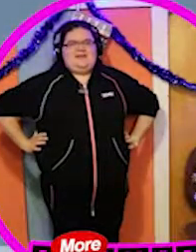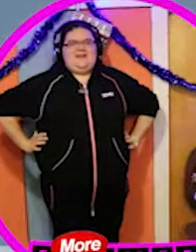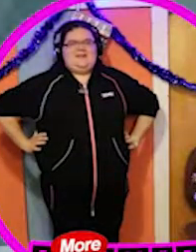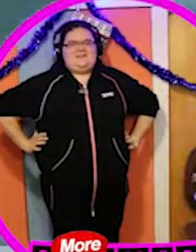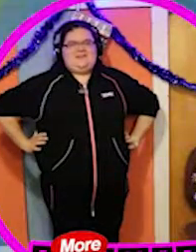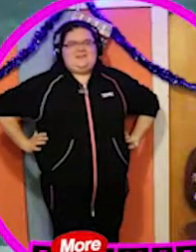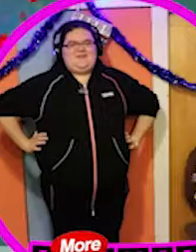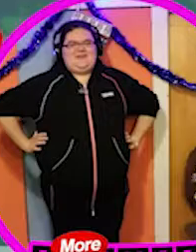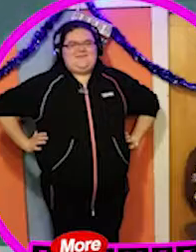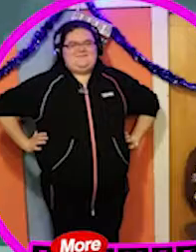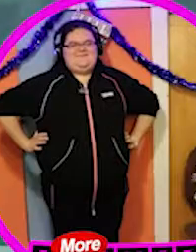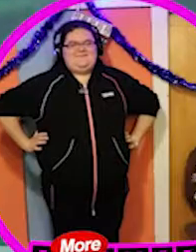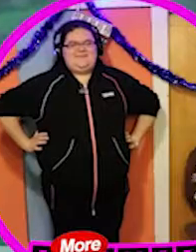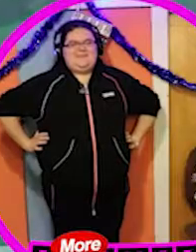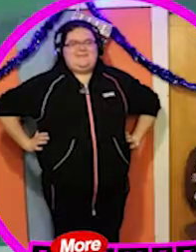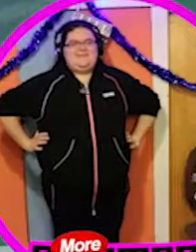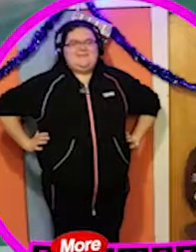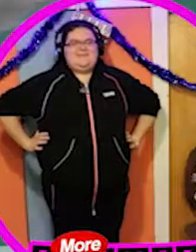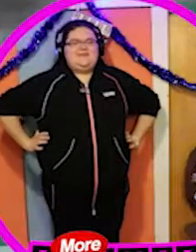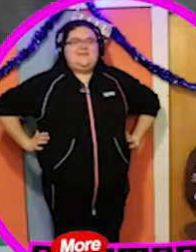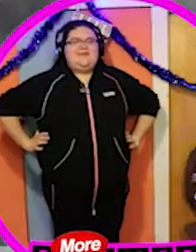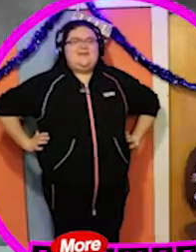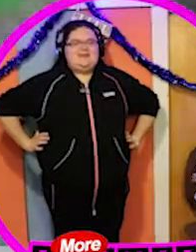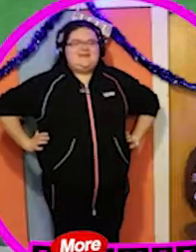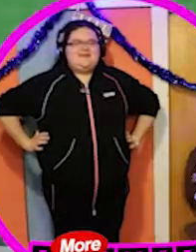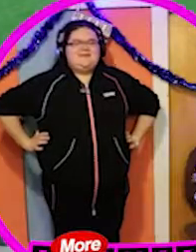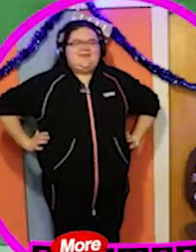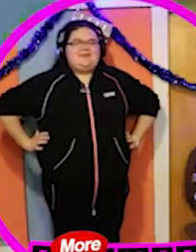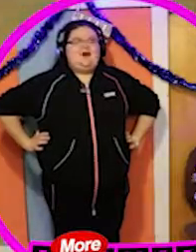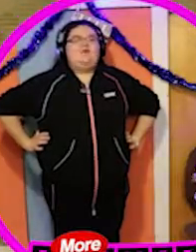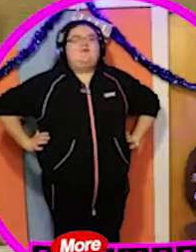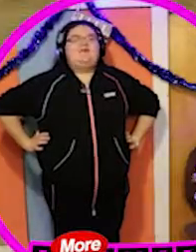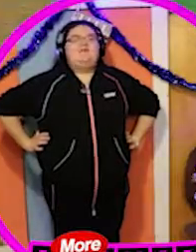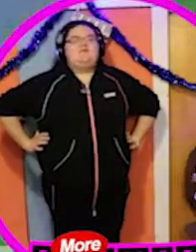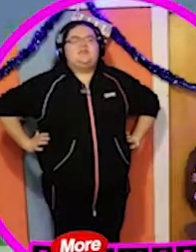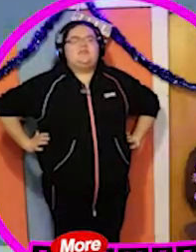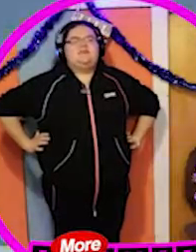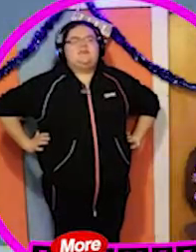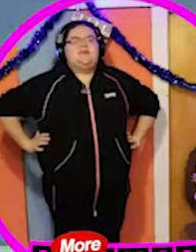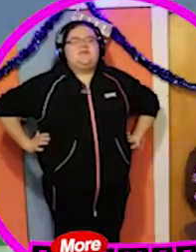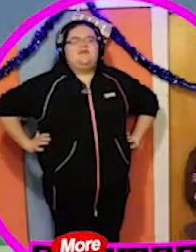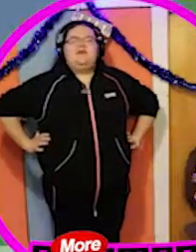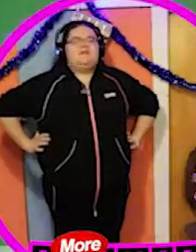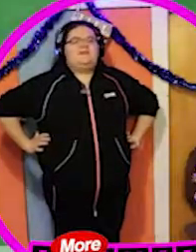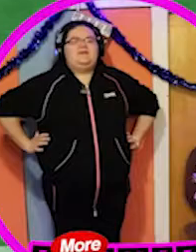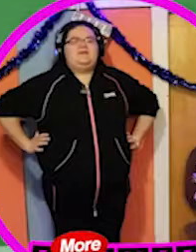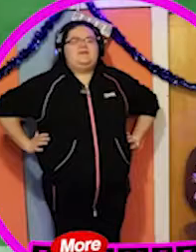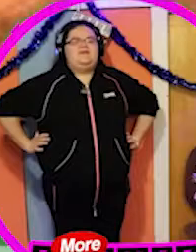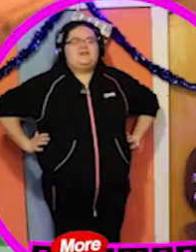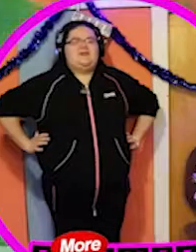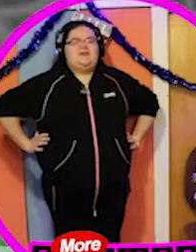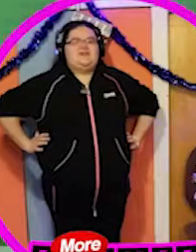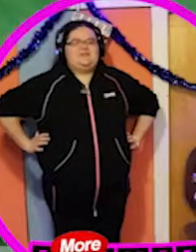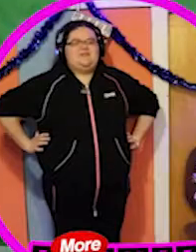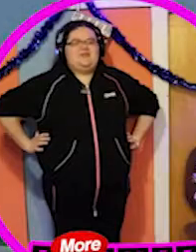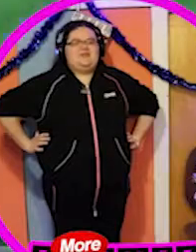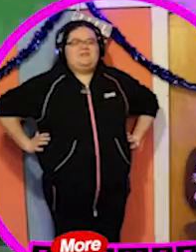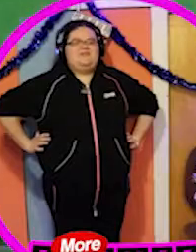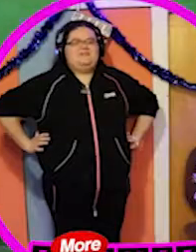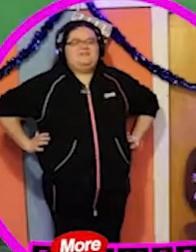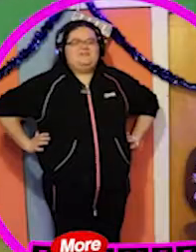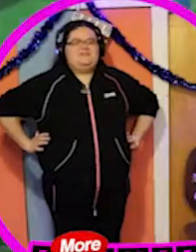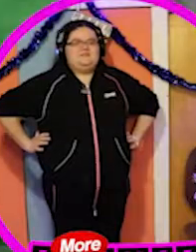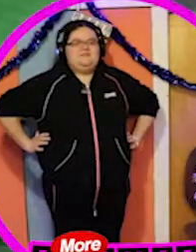There's a glass there, Toby, yeah. You hit him, and oh wait, no, that wasn't Toby, that was Vic. Whoever, English